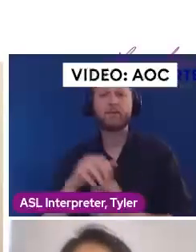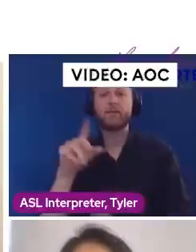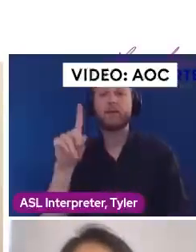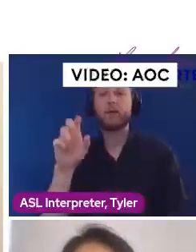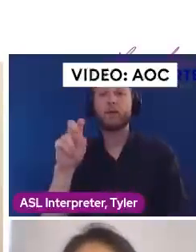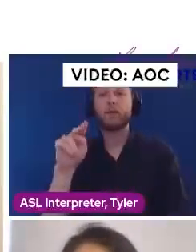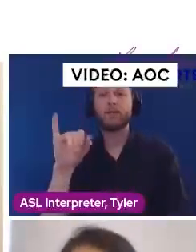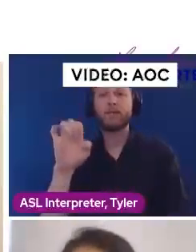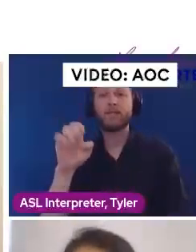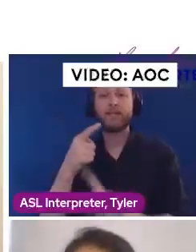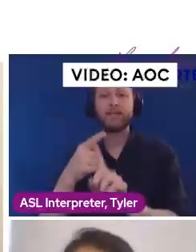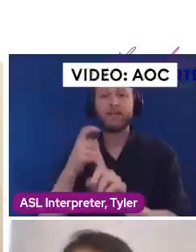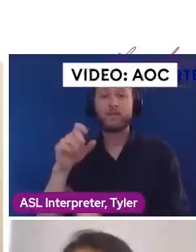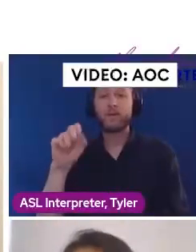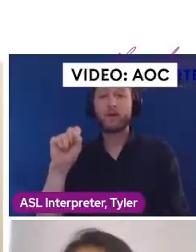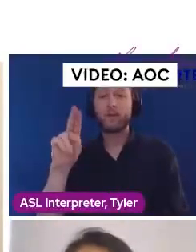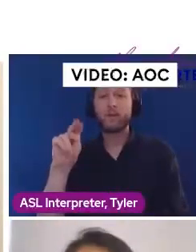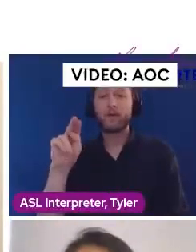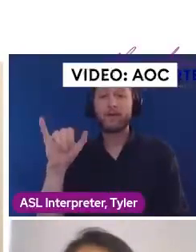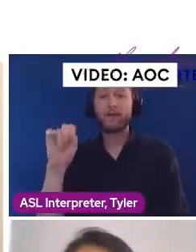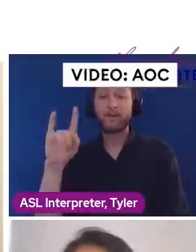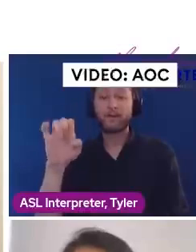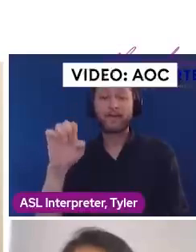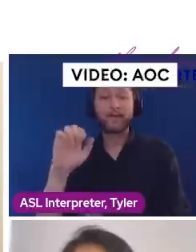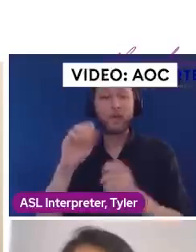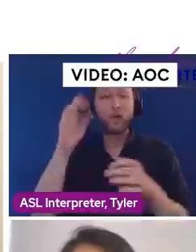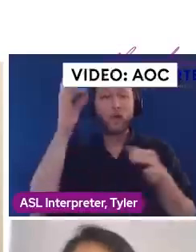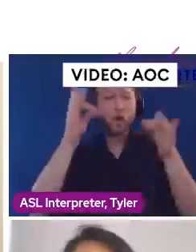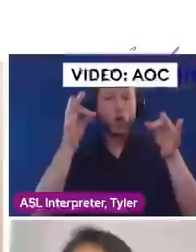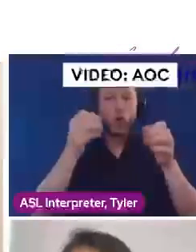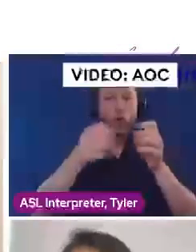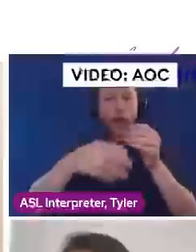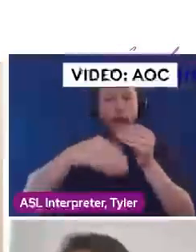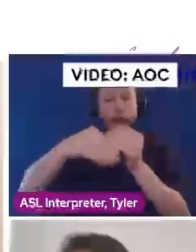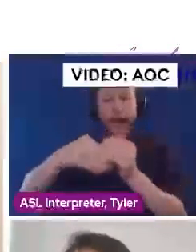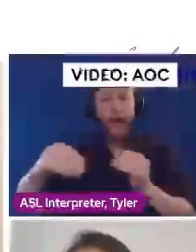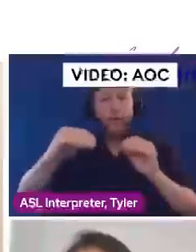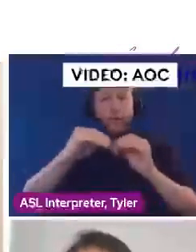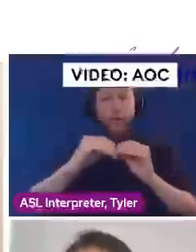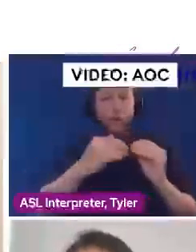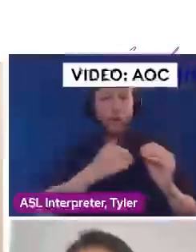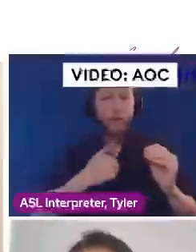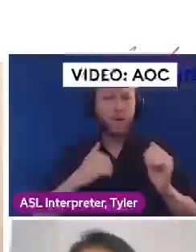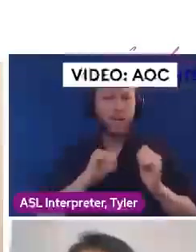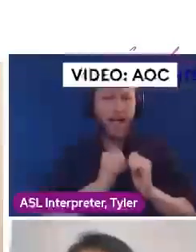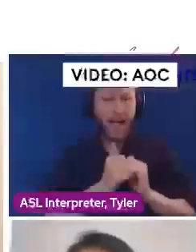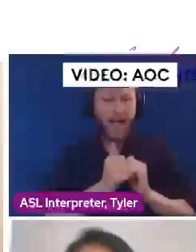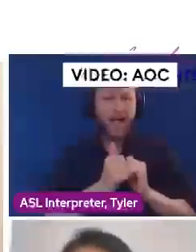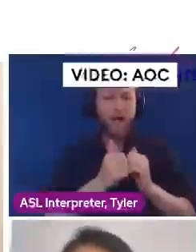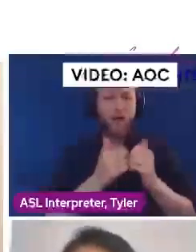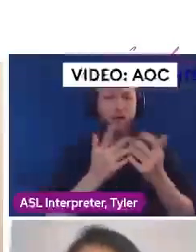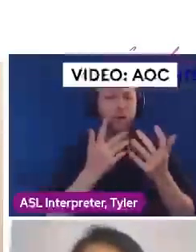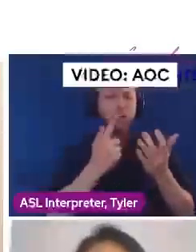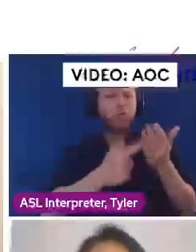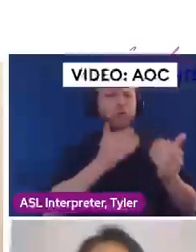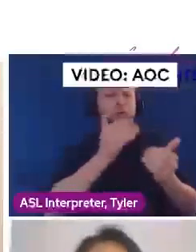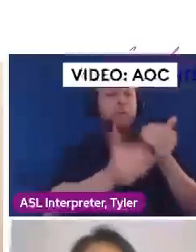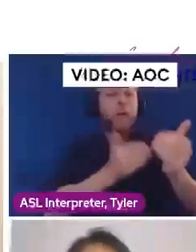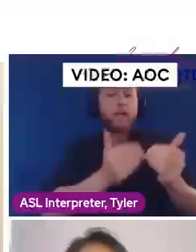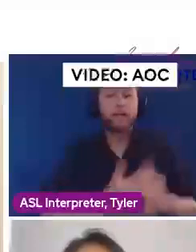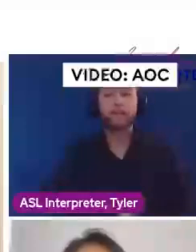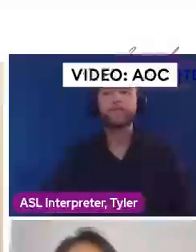how would the Supreme Court be expanded, and what would the legislative process to make this happen? what would be the legislative process to make this